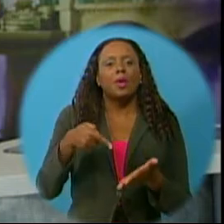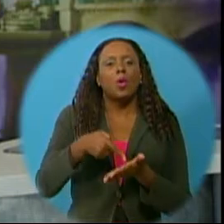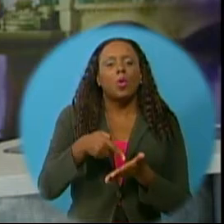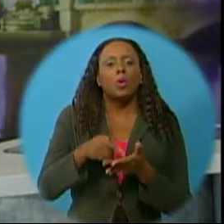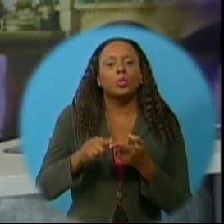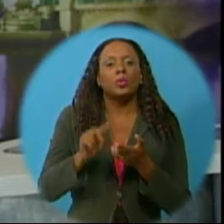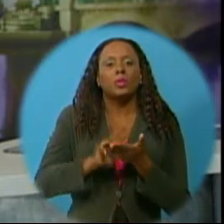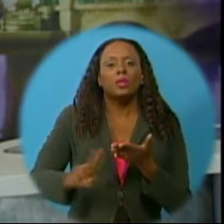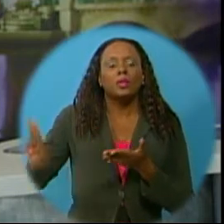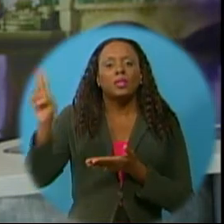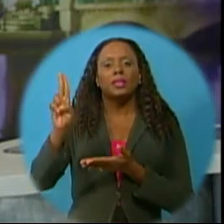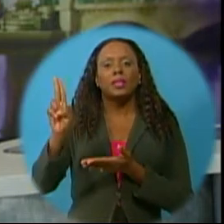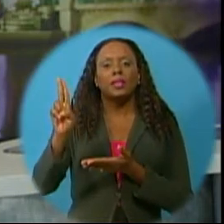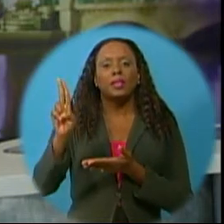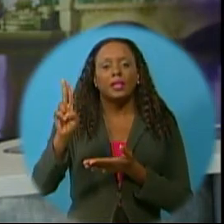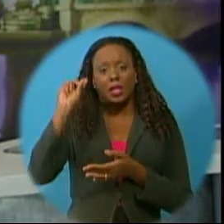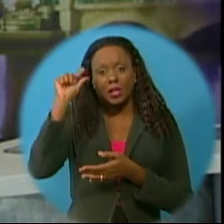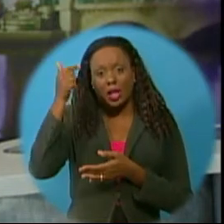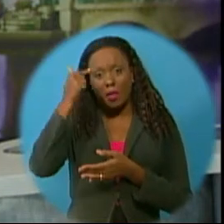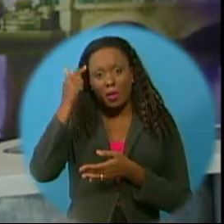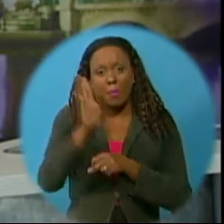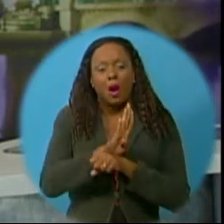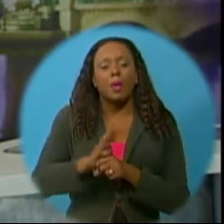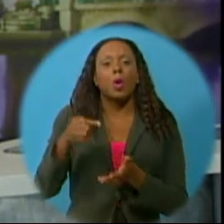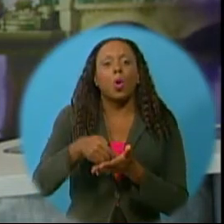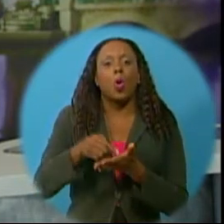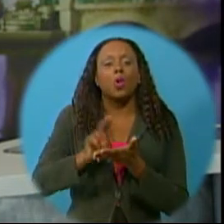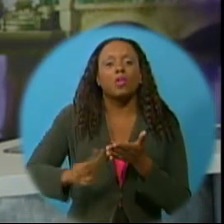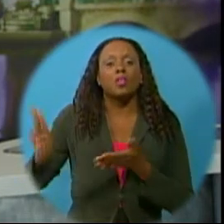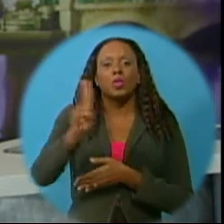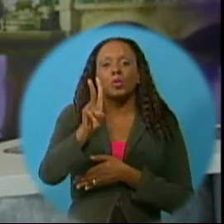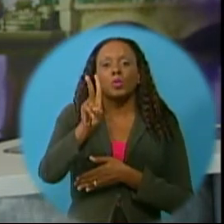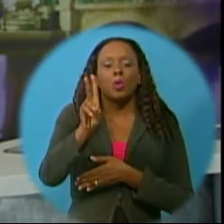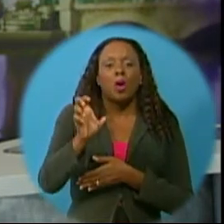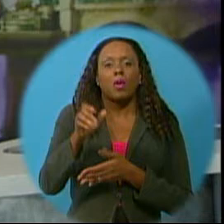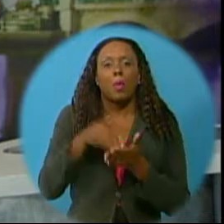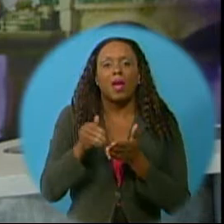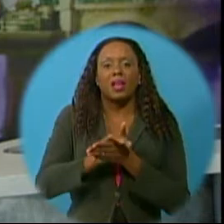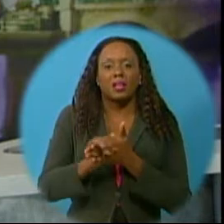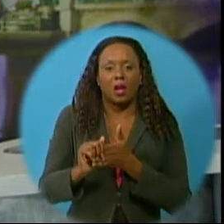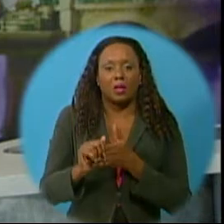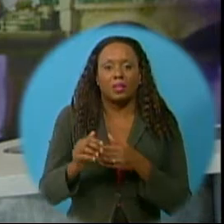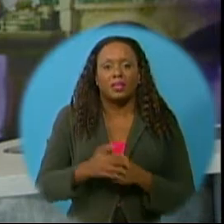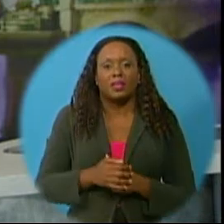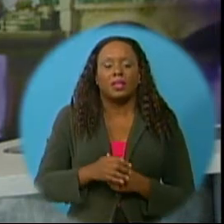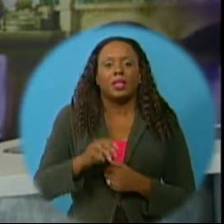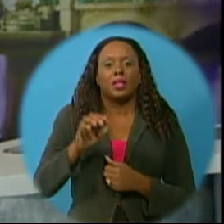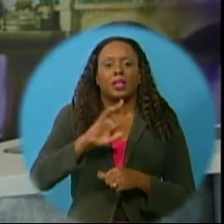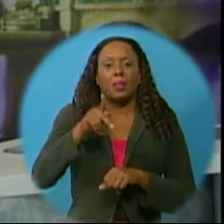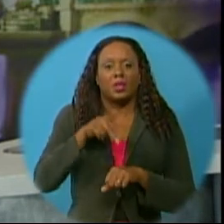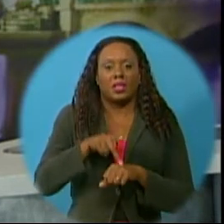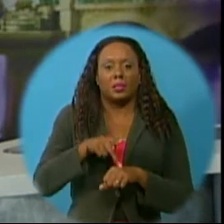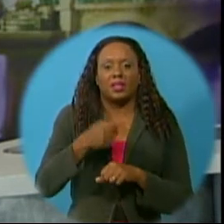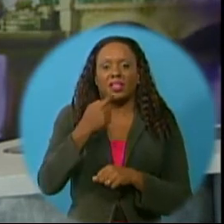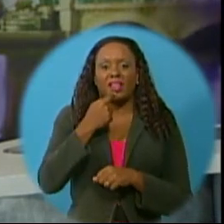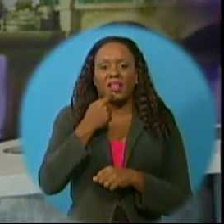by the Barbados government. That's according to Principal and Pro-Vice Chancellor of the UWI Cayville campus, Sir Hilary Beckles.